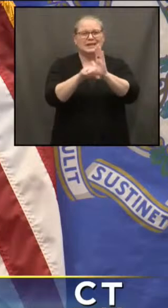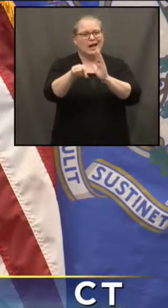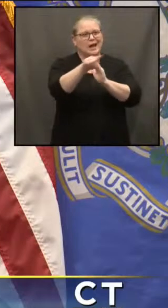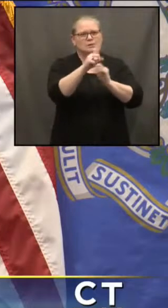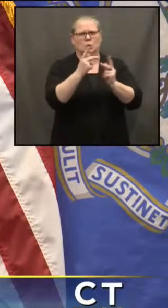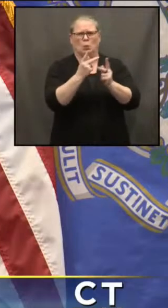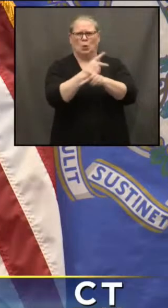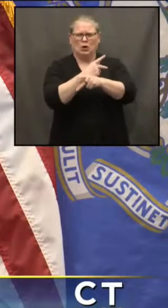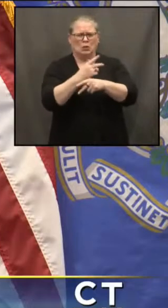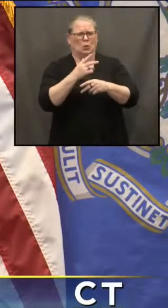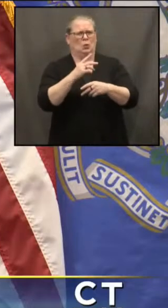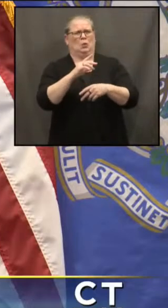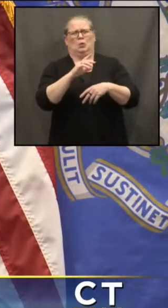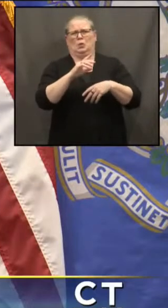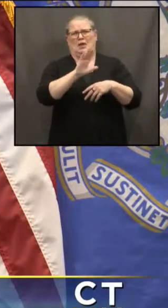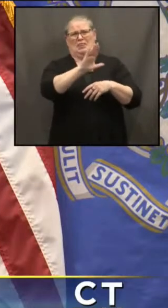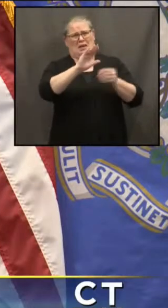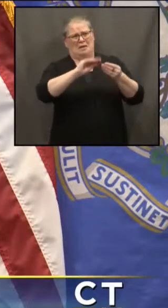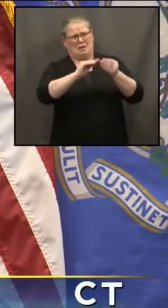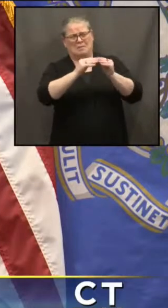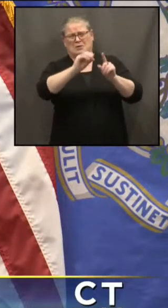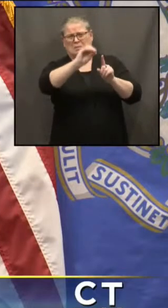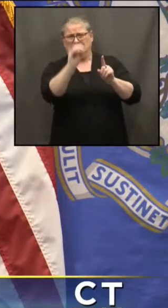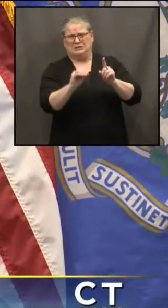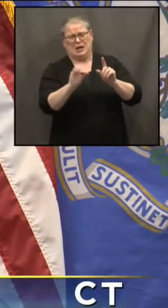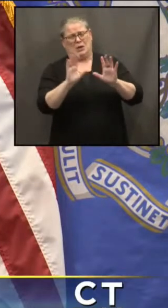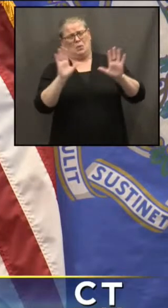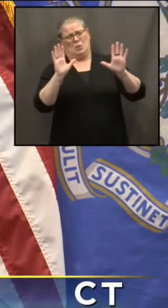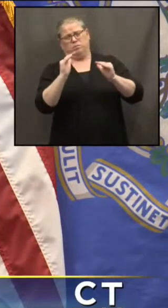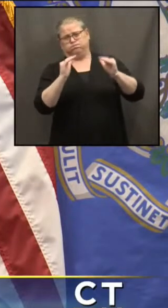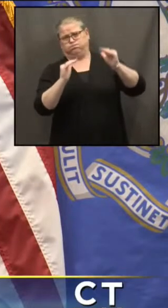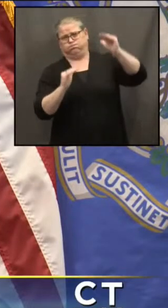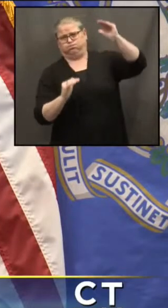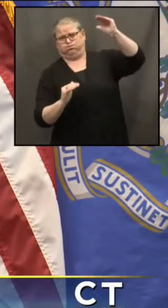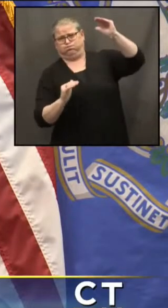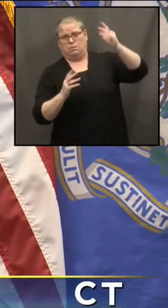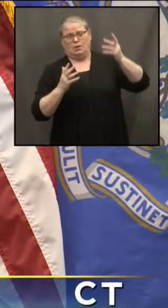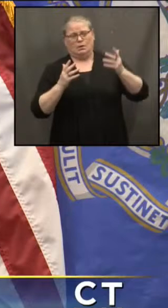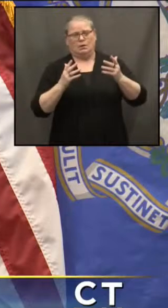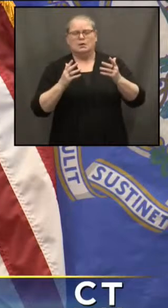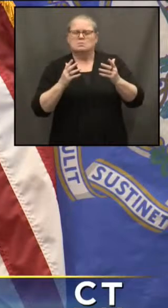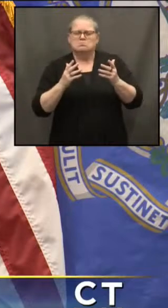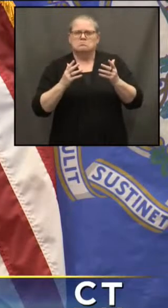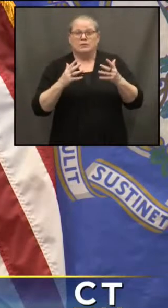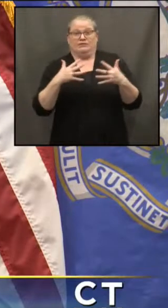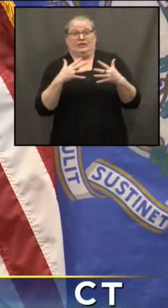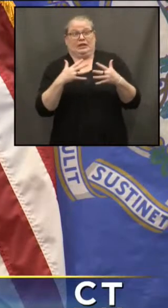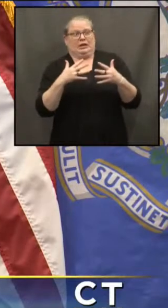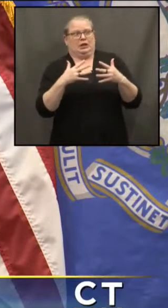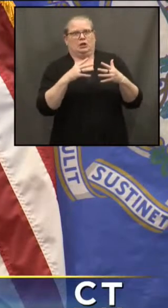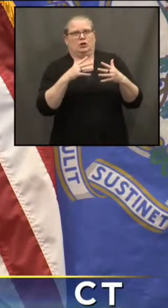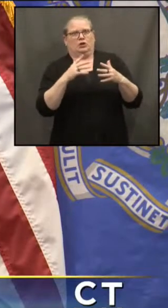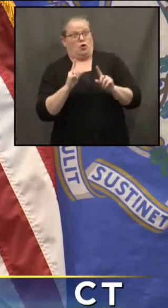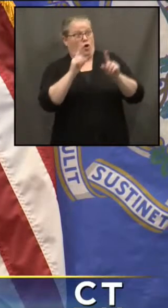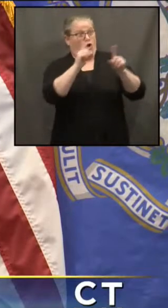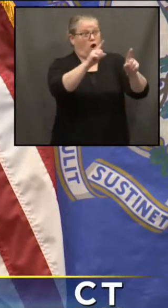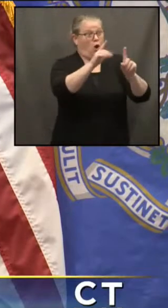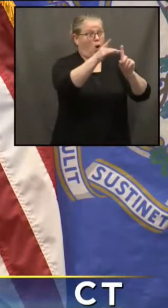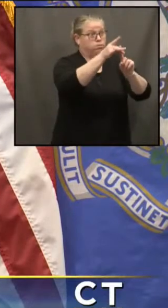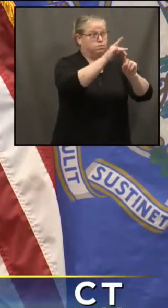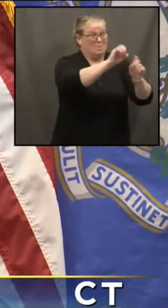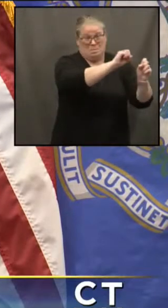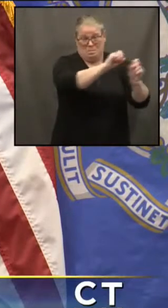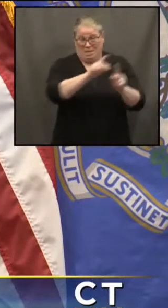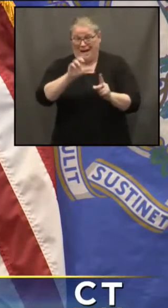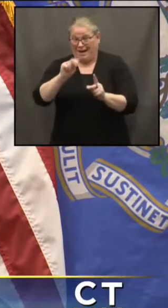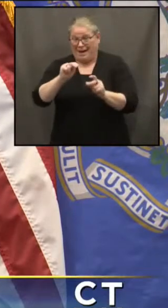Florida because of the real fear of contagion. Well, Rhode Island and Vermont are a lot higher than us. We're all more